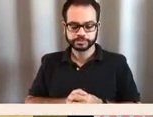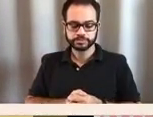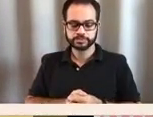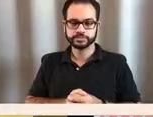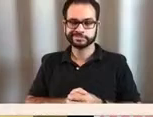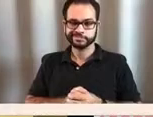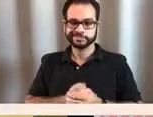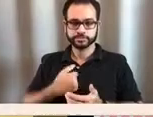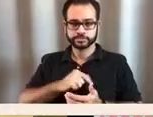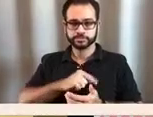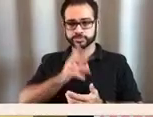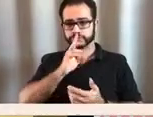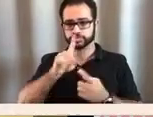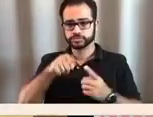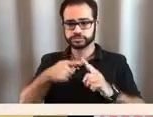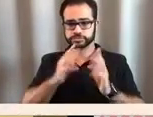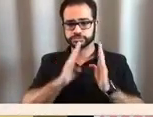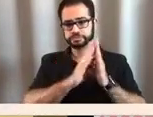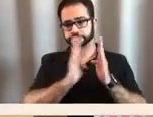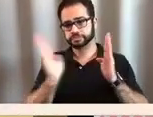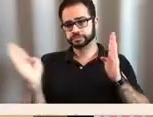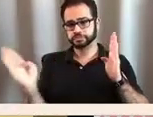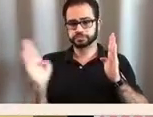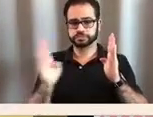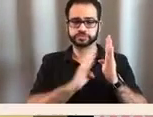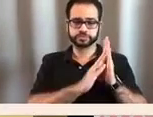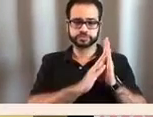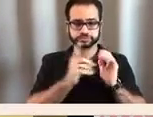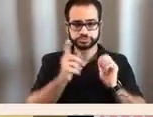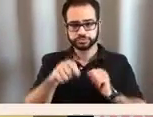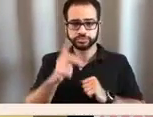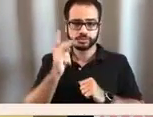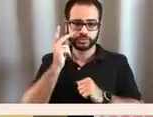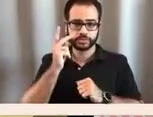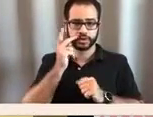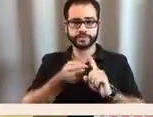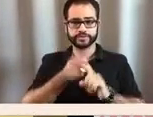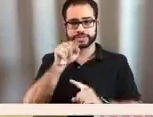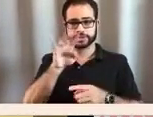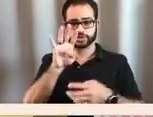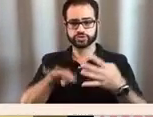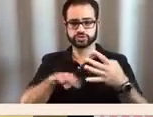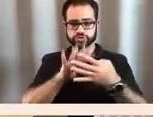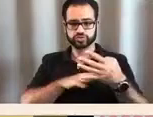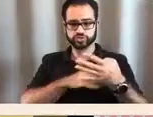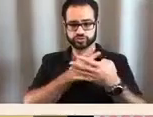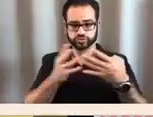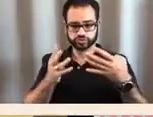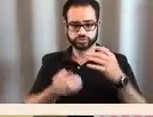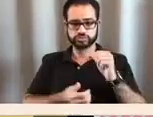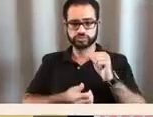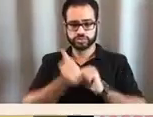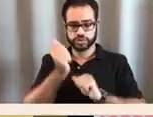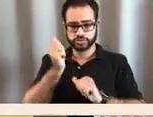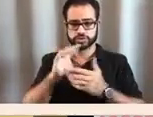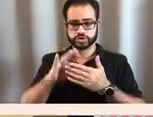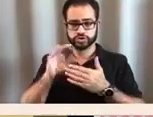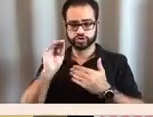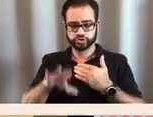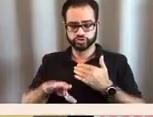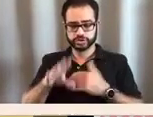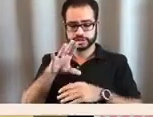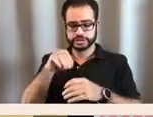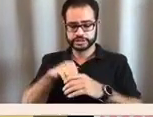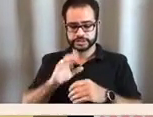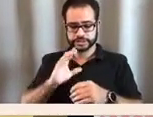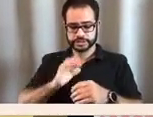Again, we talked about the range, and you can see from this chart that the majority of the students who are in